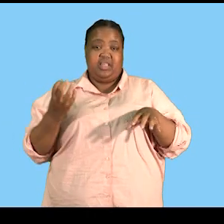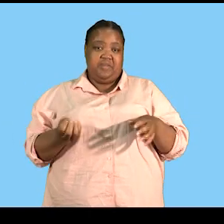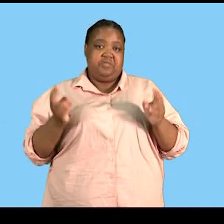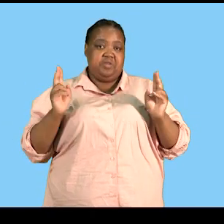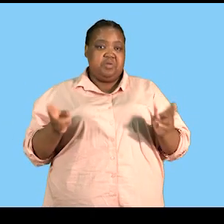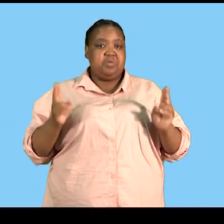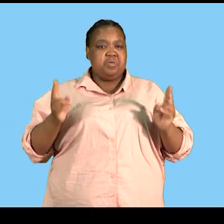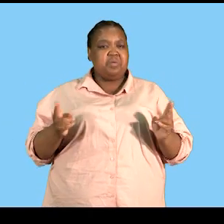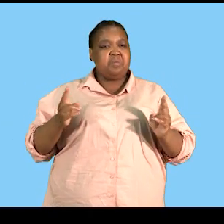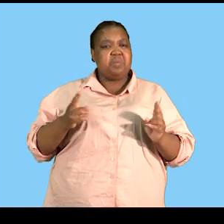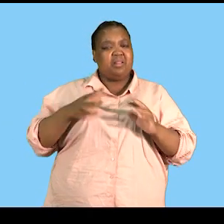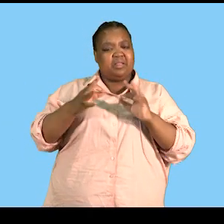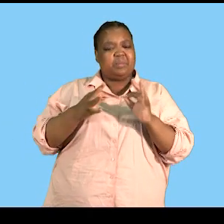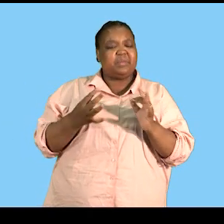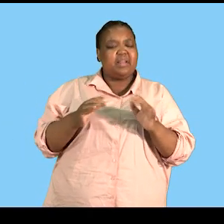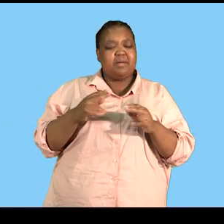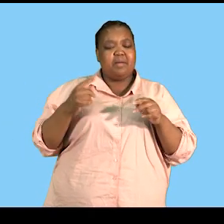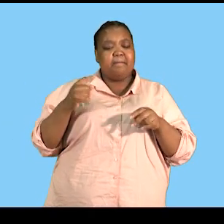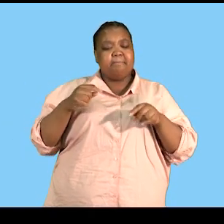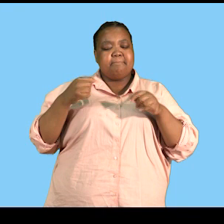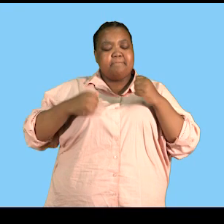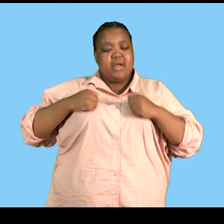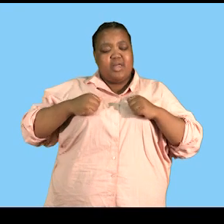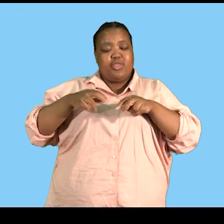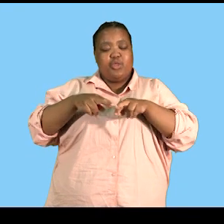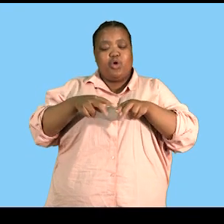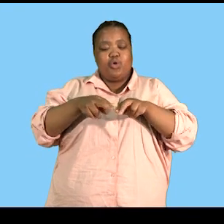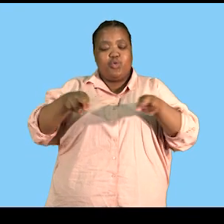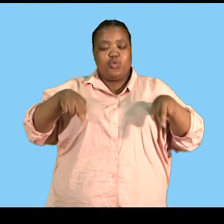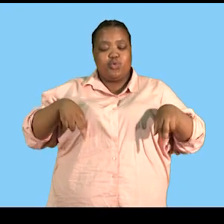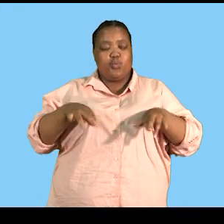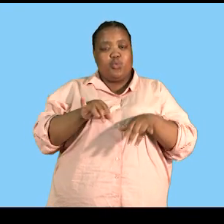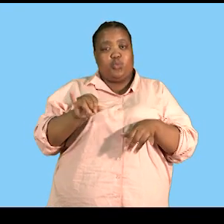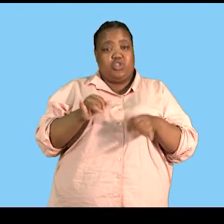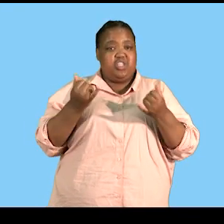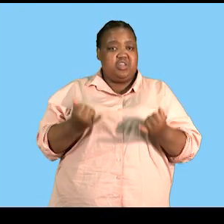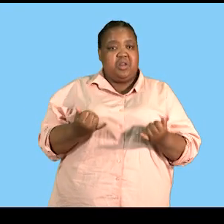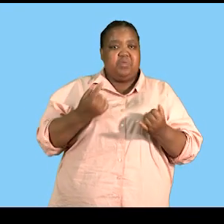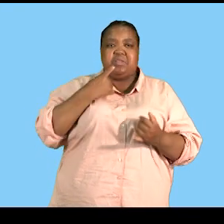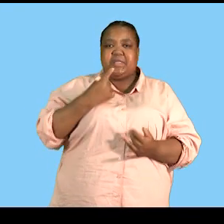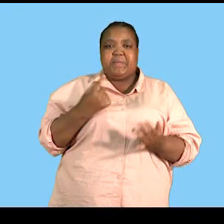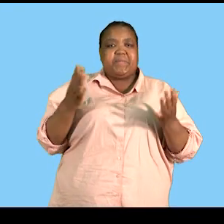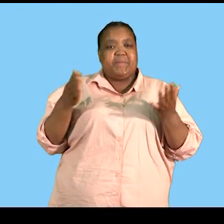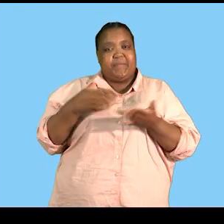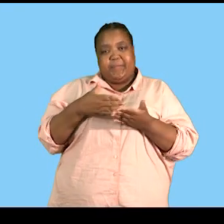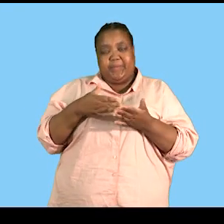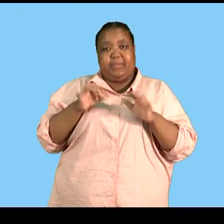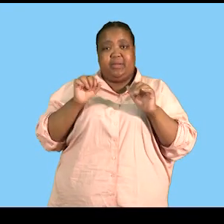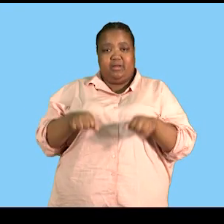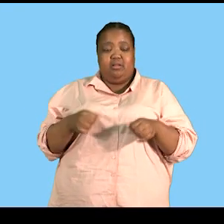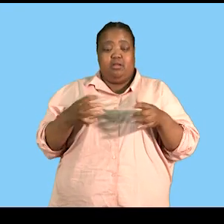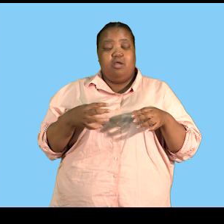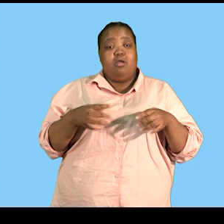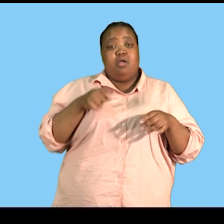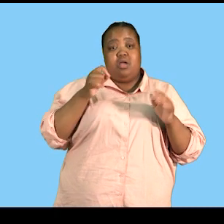Usually they will specify which one, but in this case, because they didn't, let's look at both. If